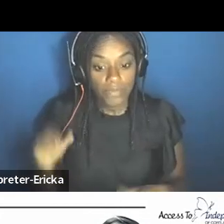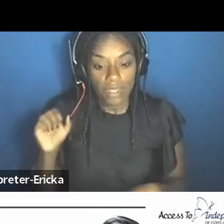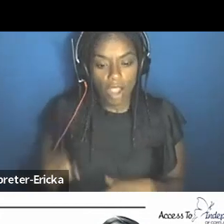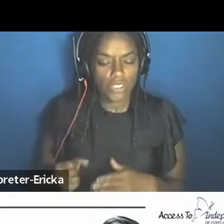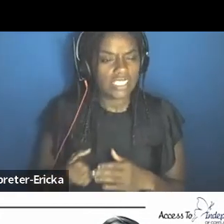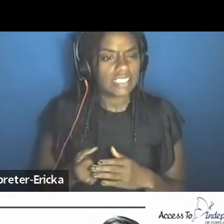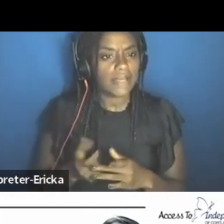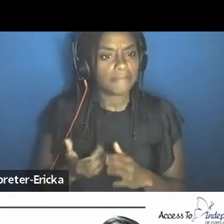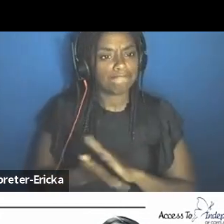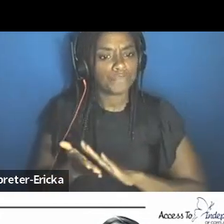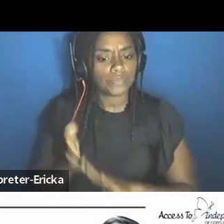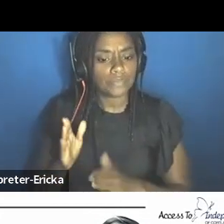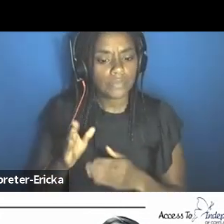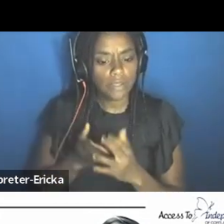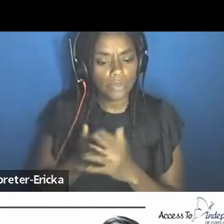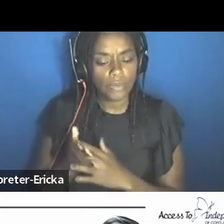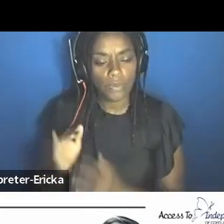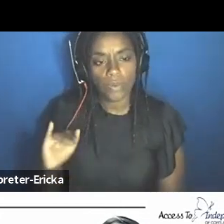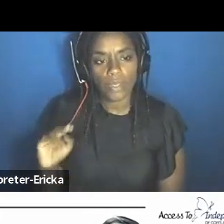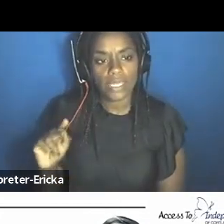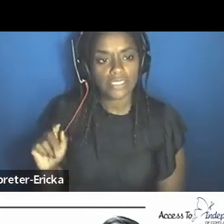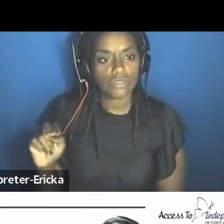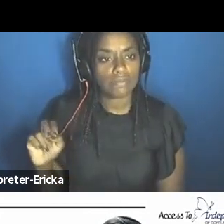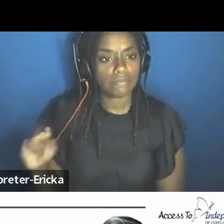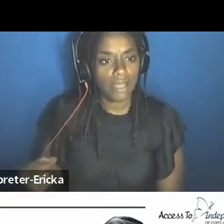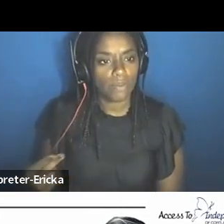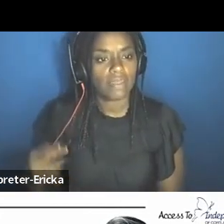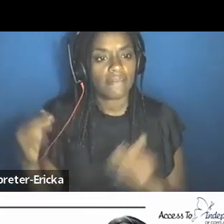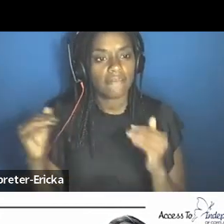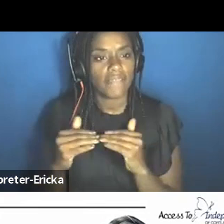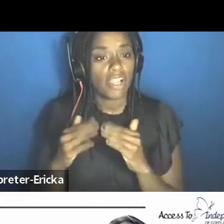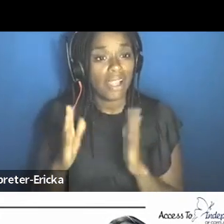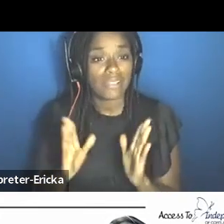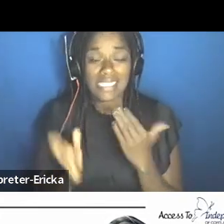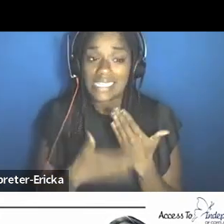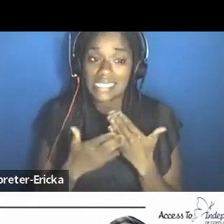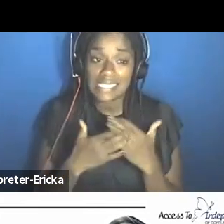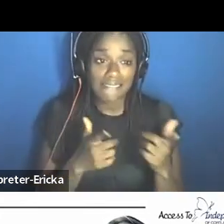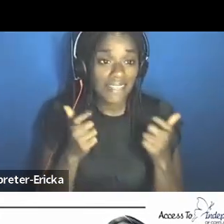Housing, but it's a great program. It's easy, quick, and it